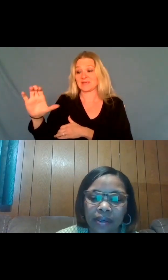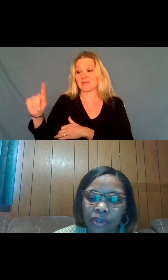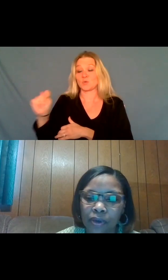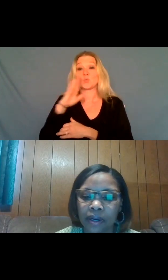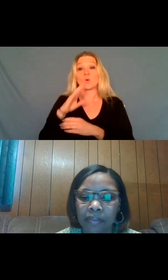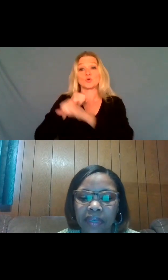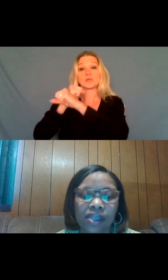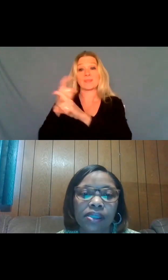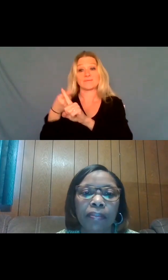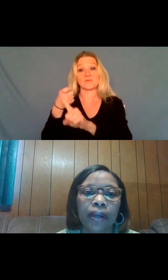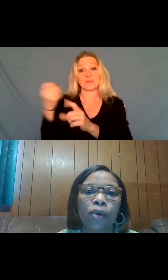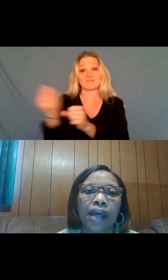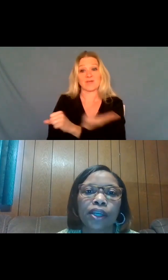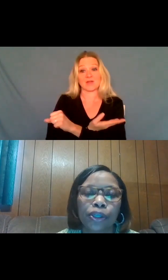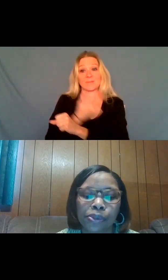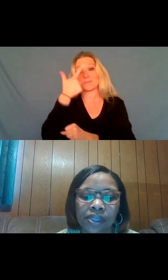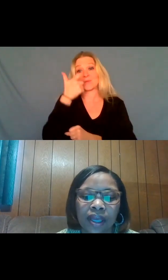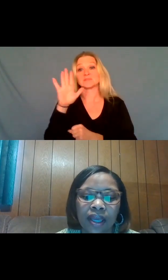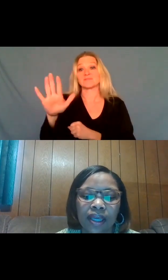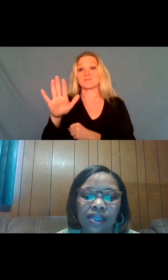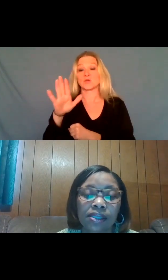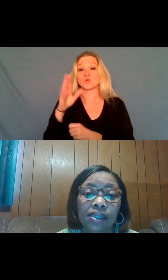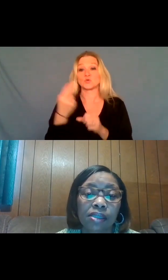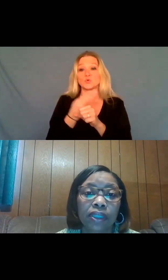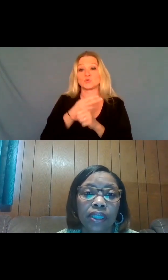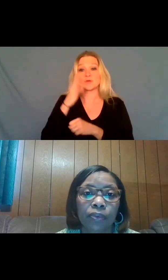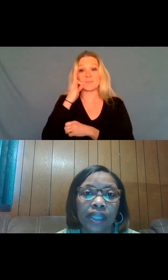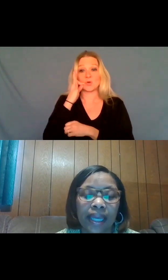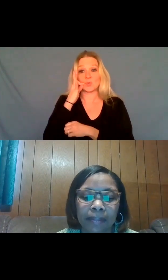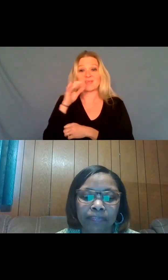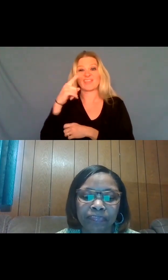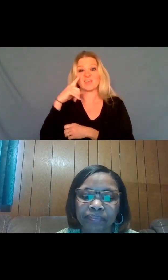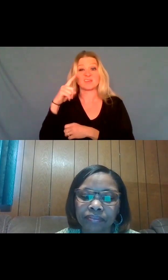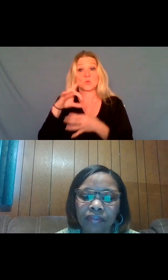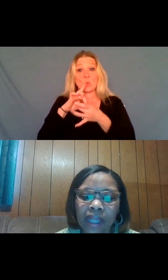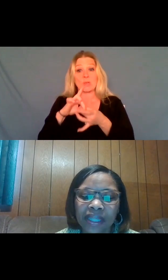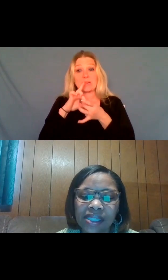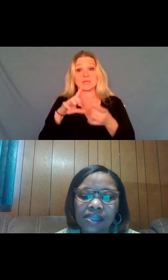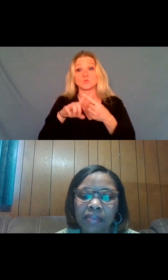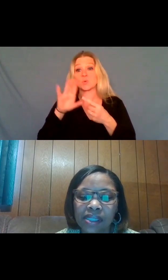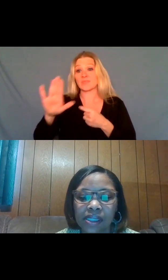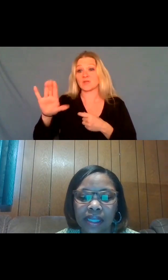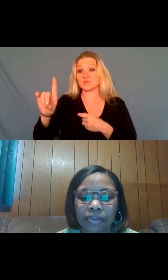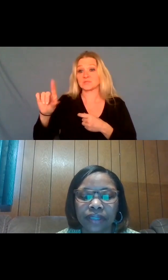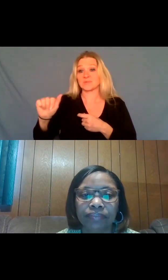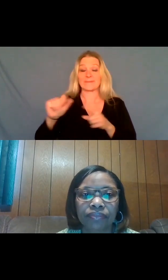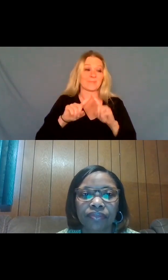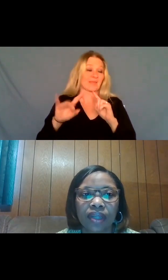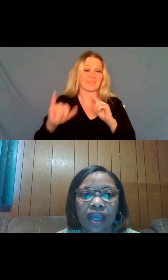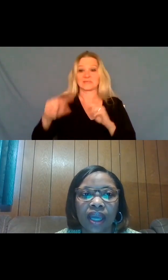their employer because their marijuana is disability related. But this is a